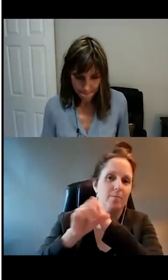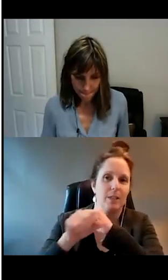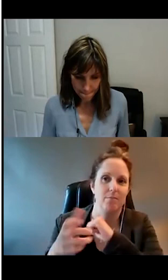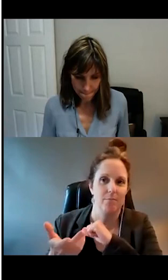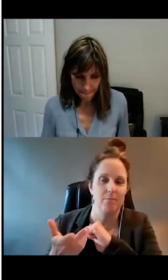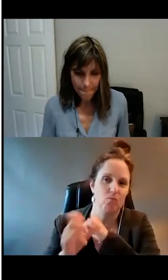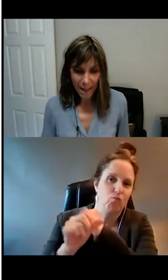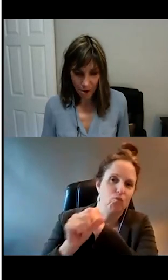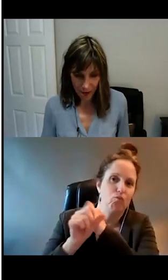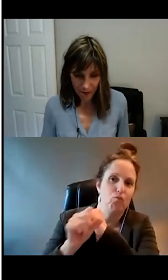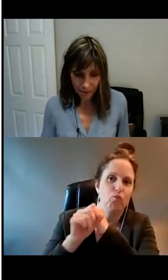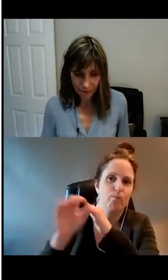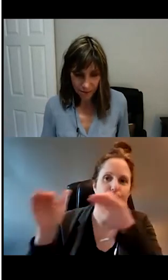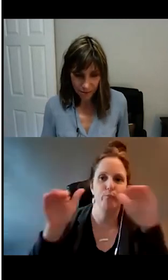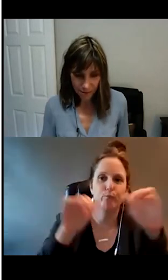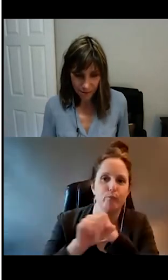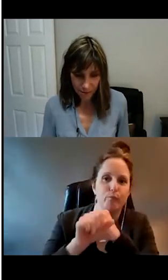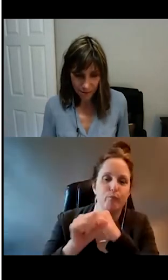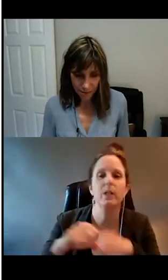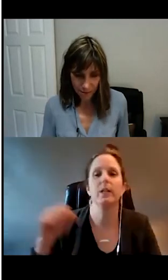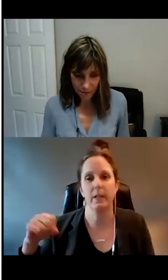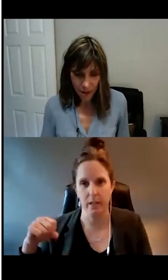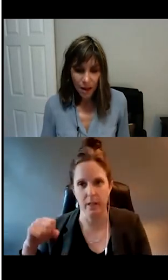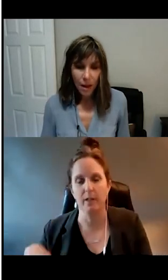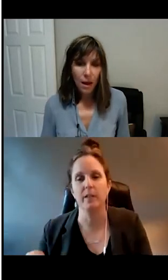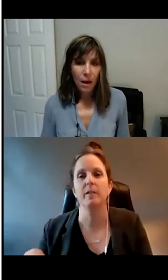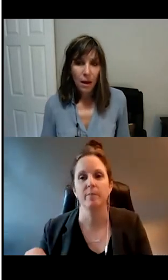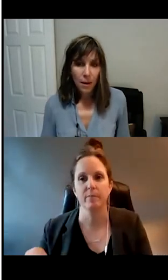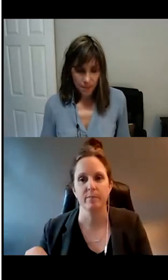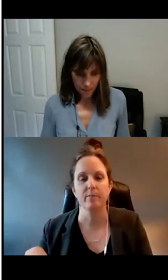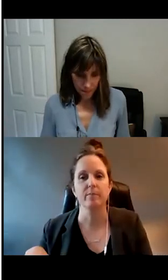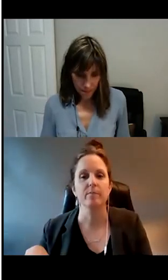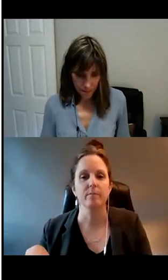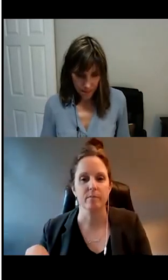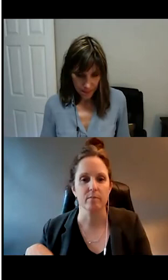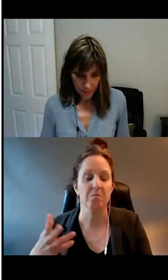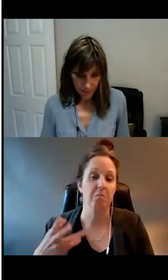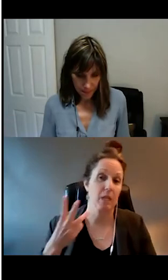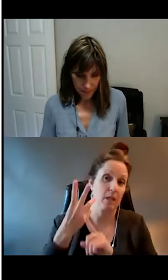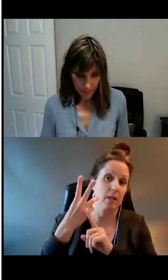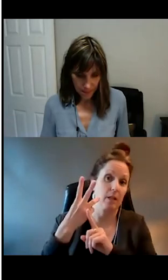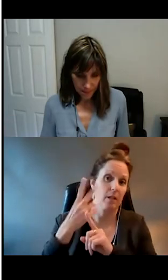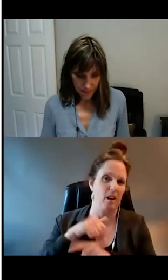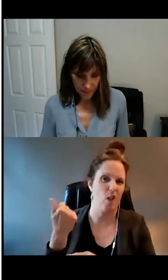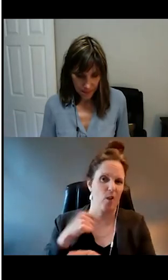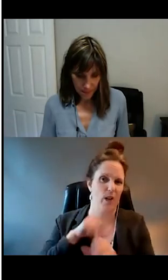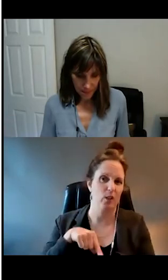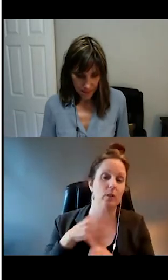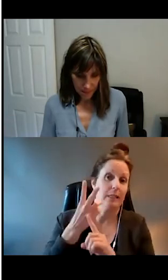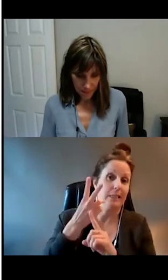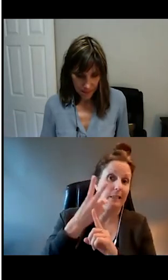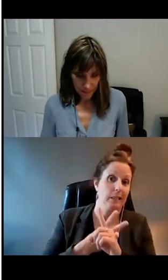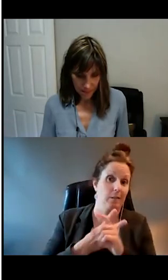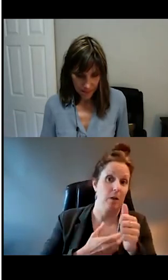idea. Okay. A 6-month follow-up to reinforce the new culture.